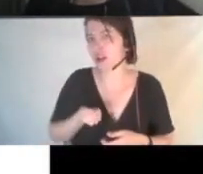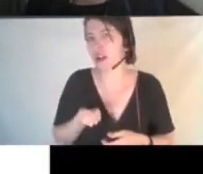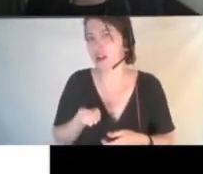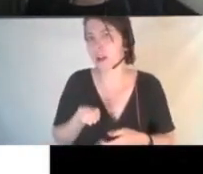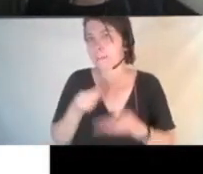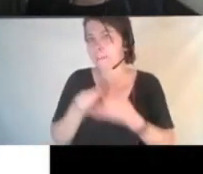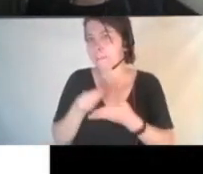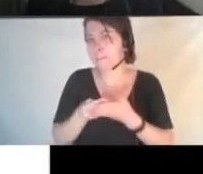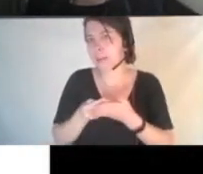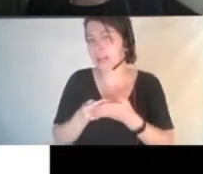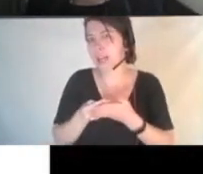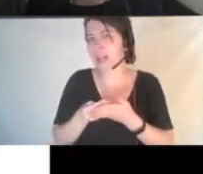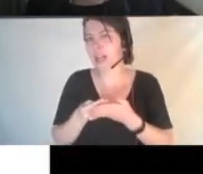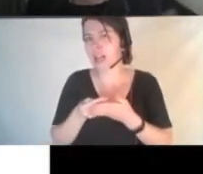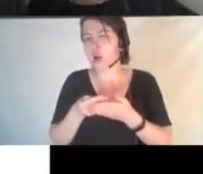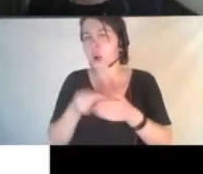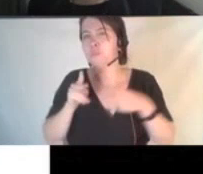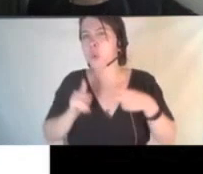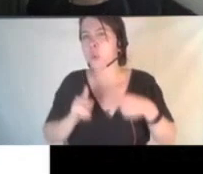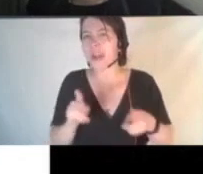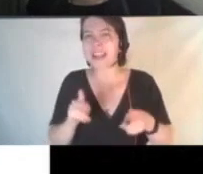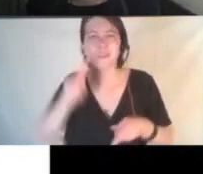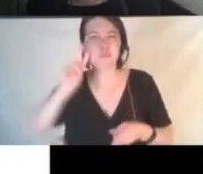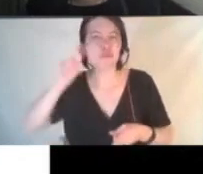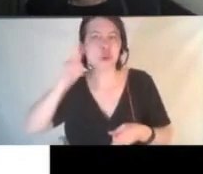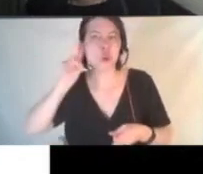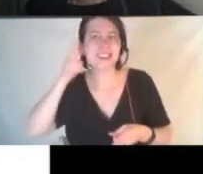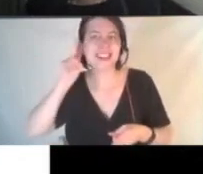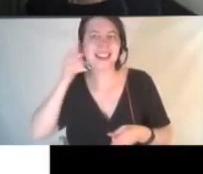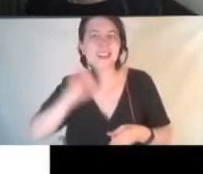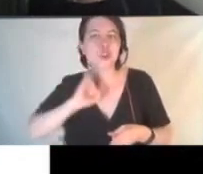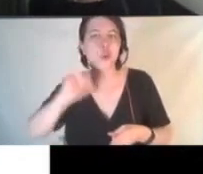your experiences of being home and the whole COVID thing, hasn't it? Yeah,